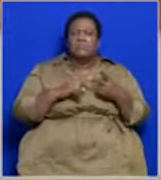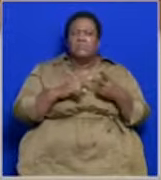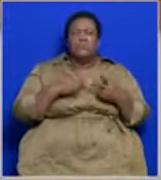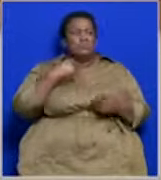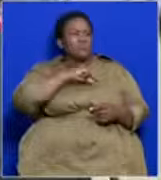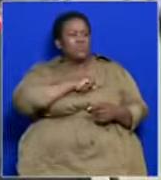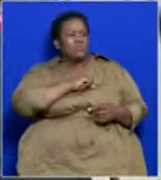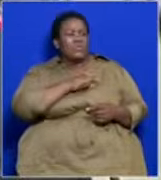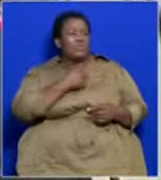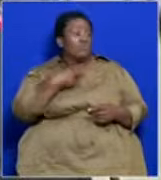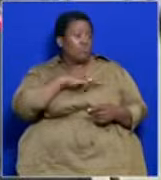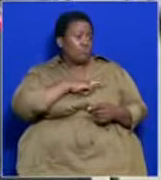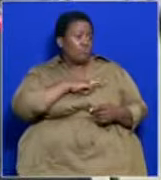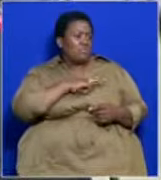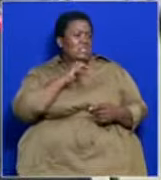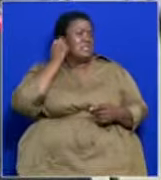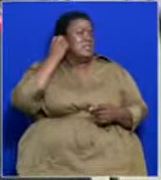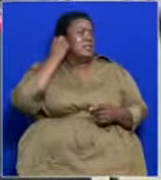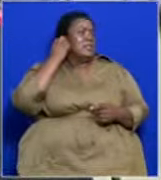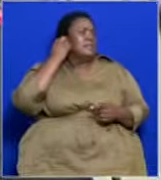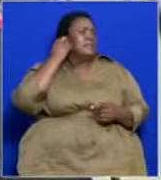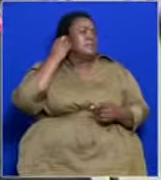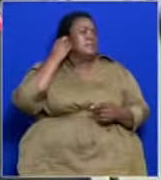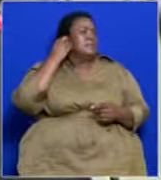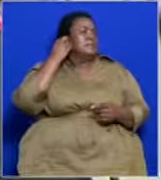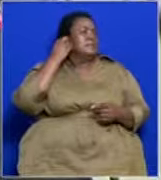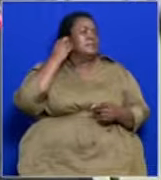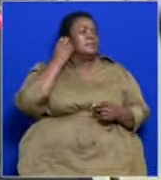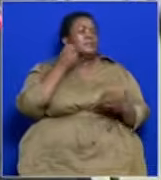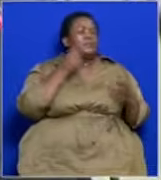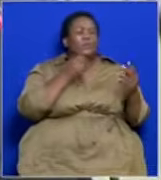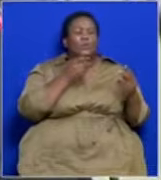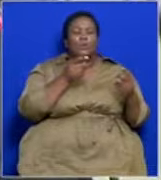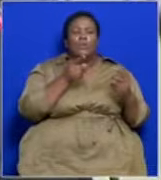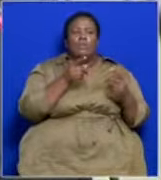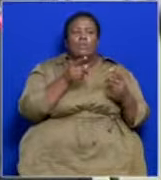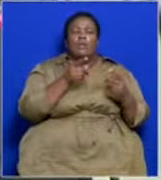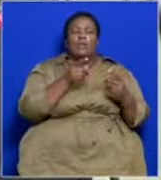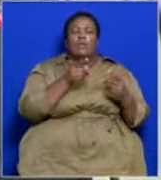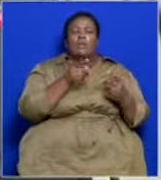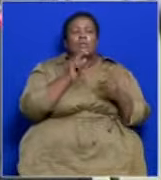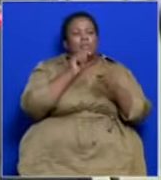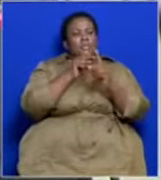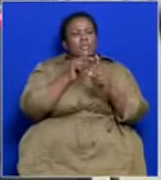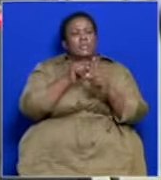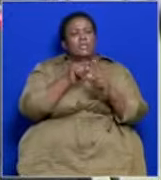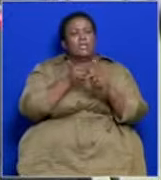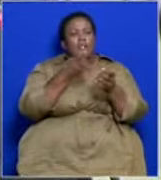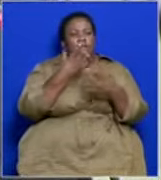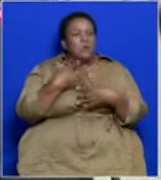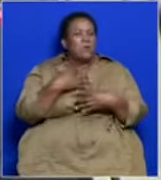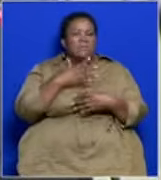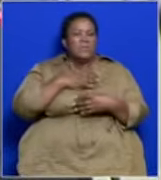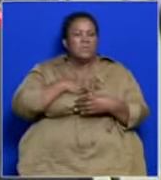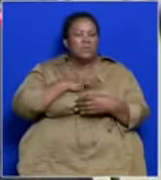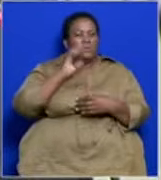2025-0204, the victim was cooperative and he informed me in a human manner that he's not interested anymore in the